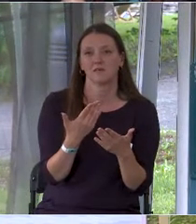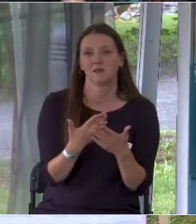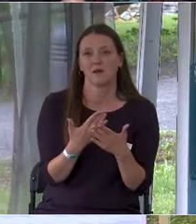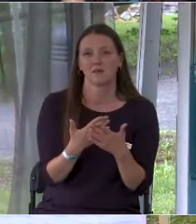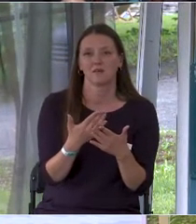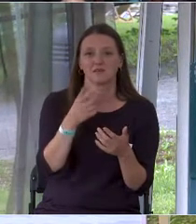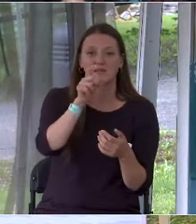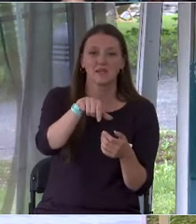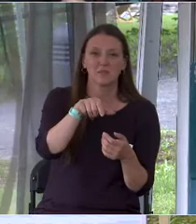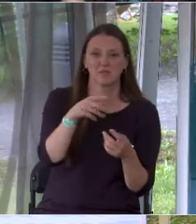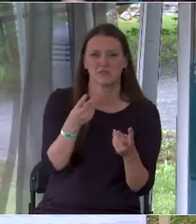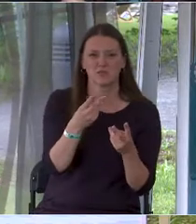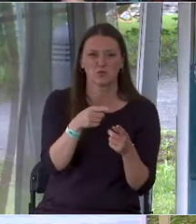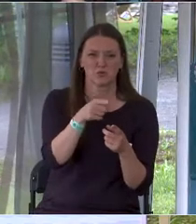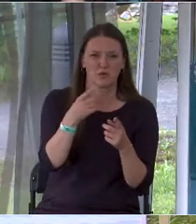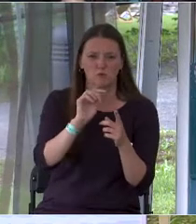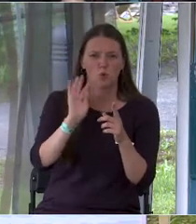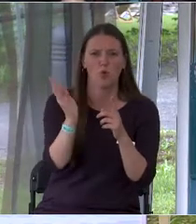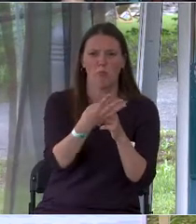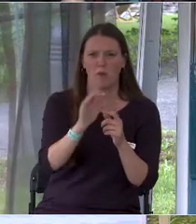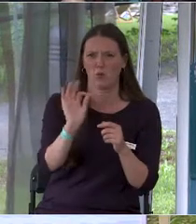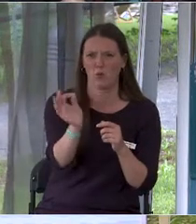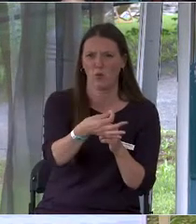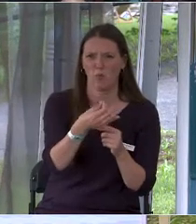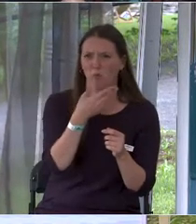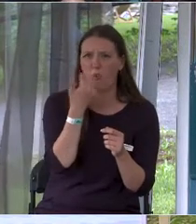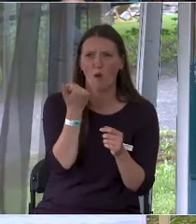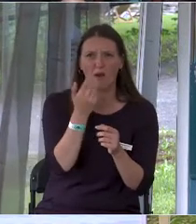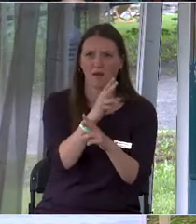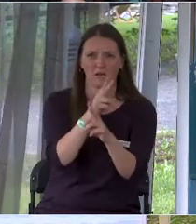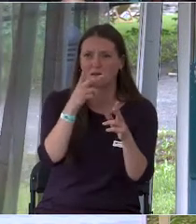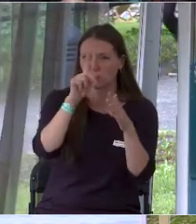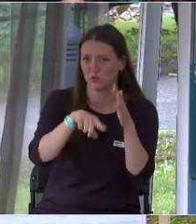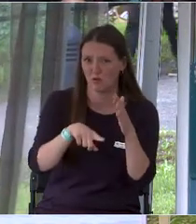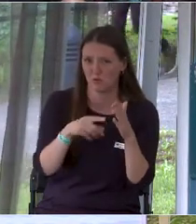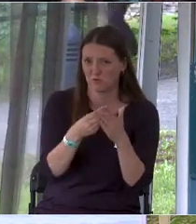to trust or talk to you often. And now,